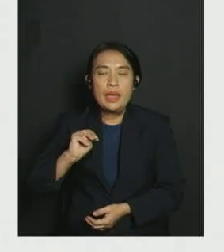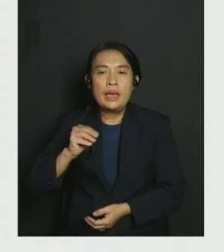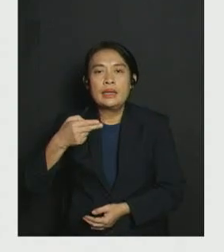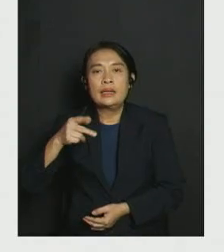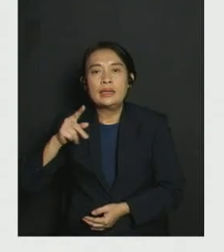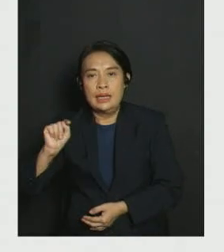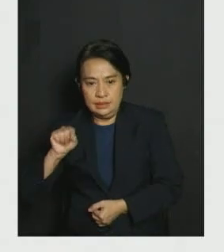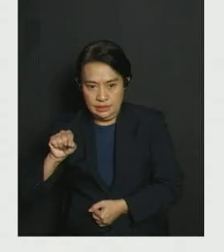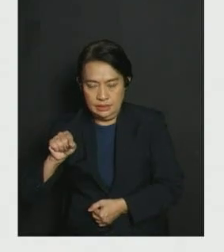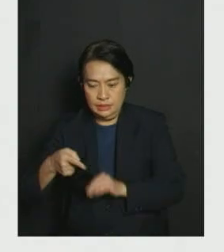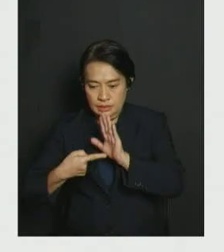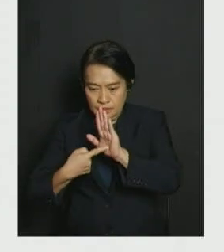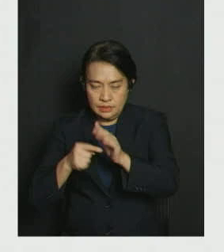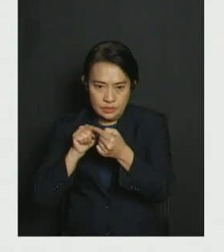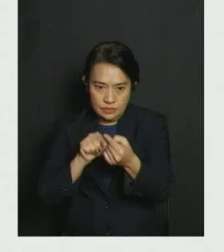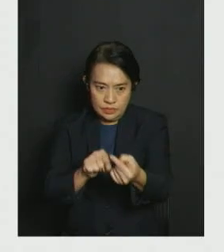about 1910.